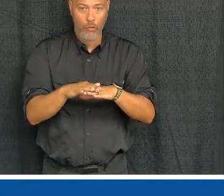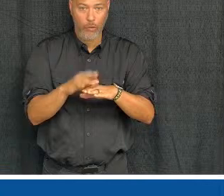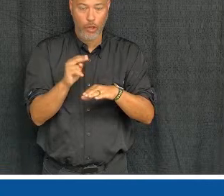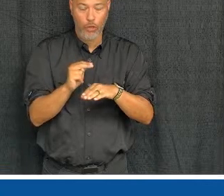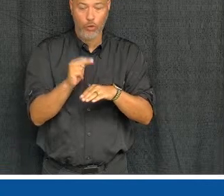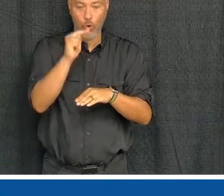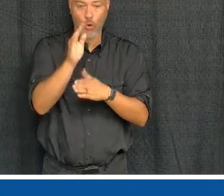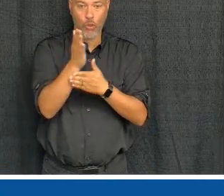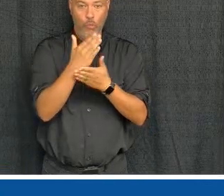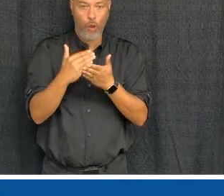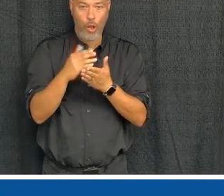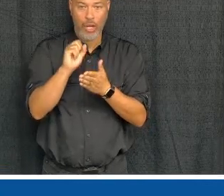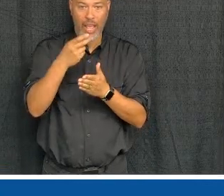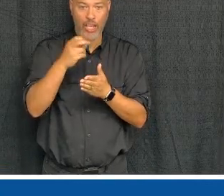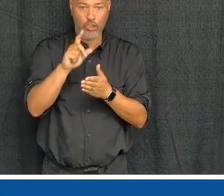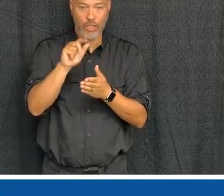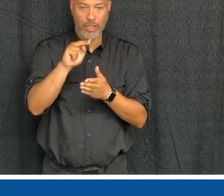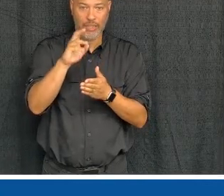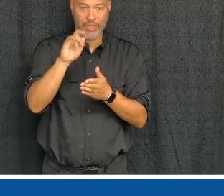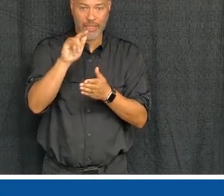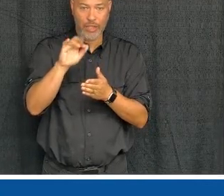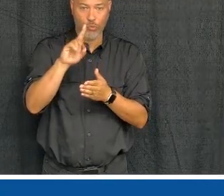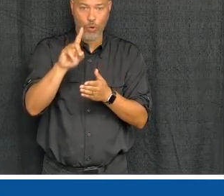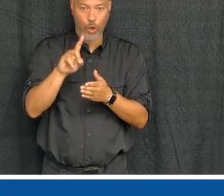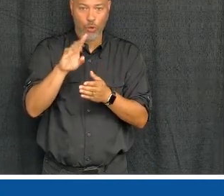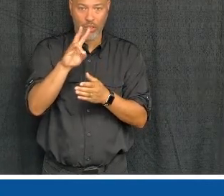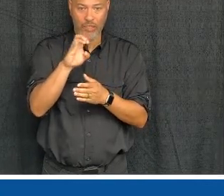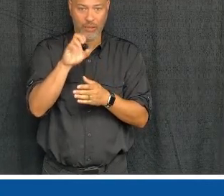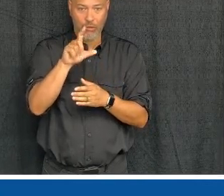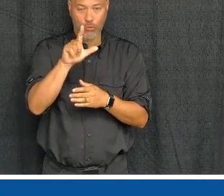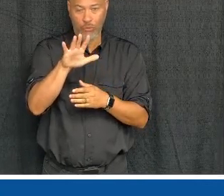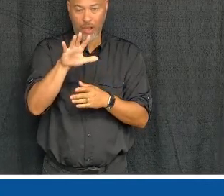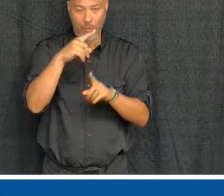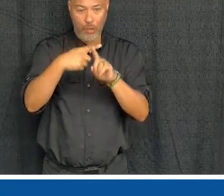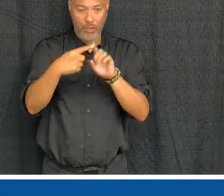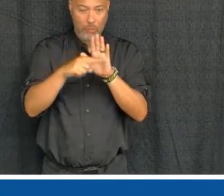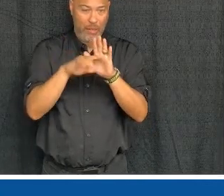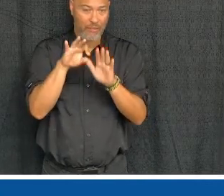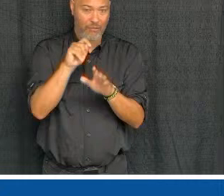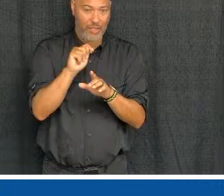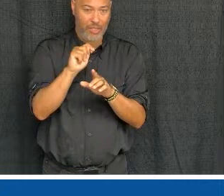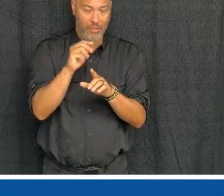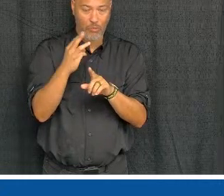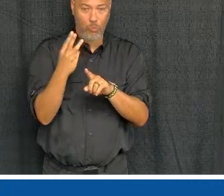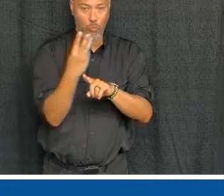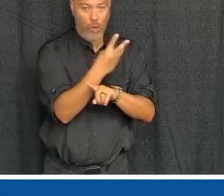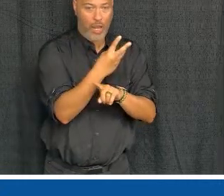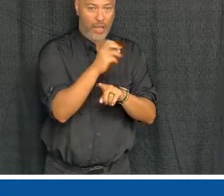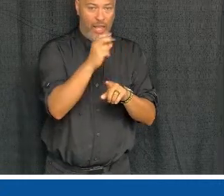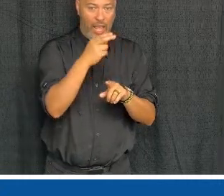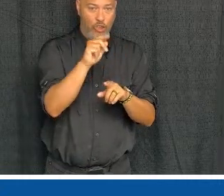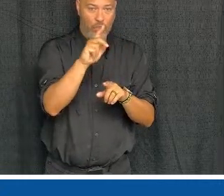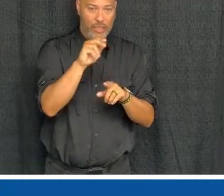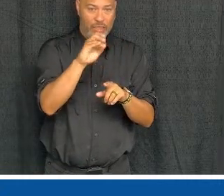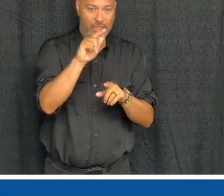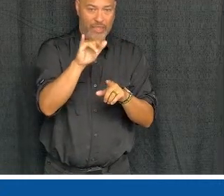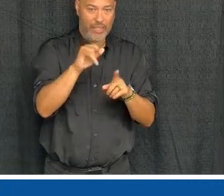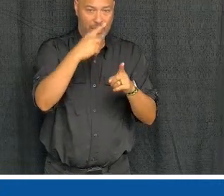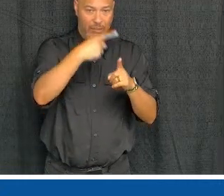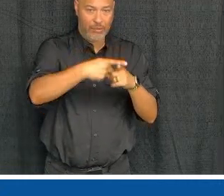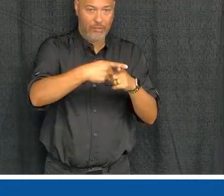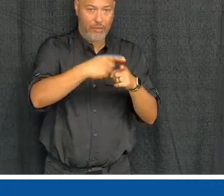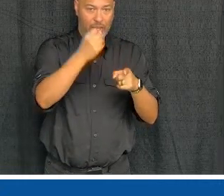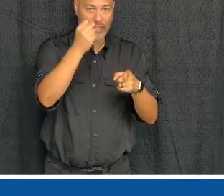northern frontage of Ashland City Road, 725 plus or minus feet west of the Ashland City Road and